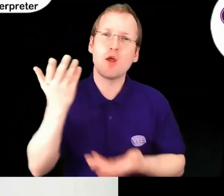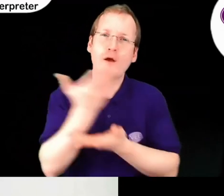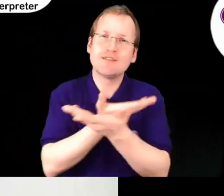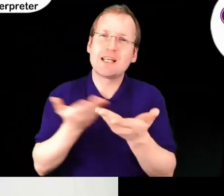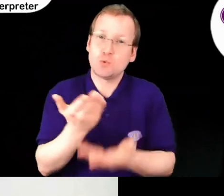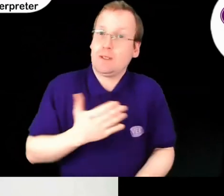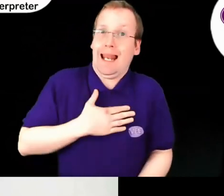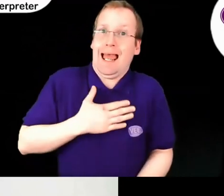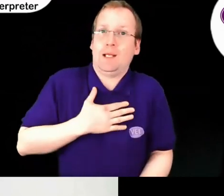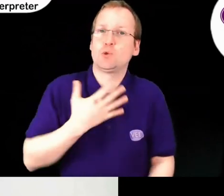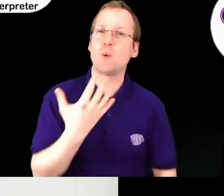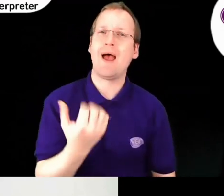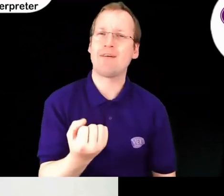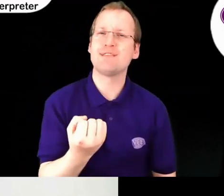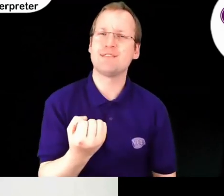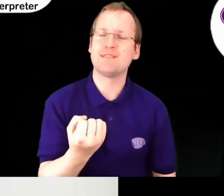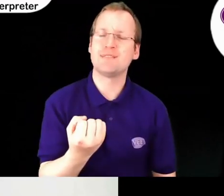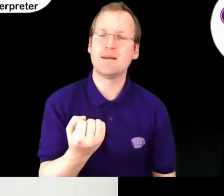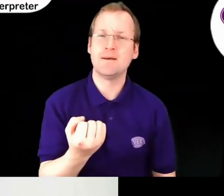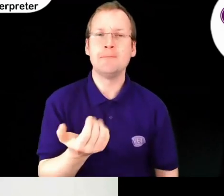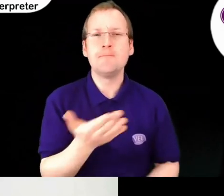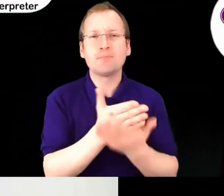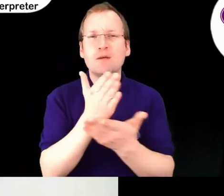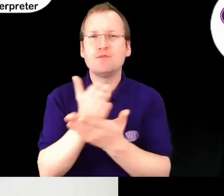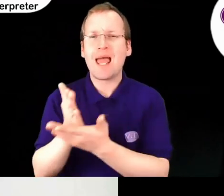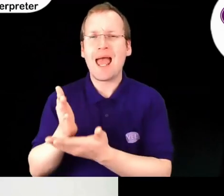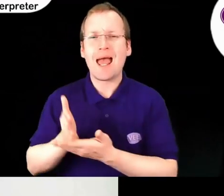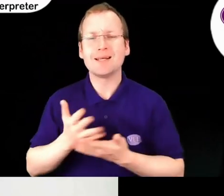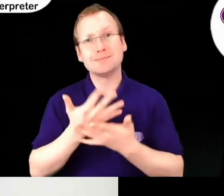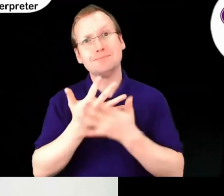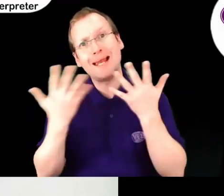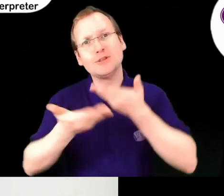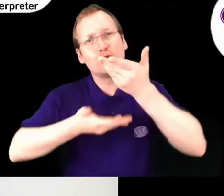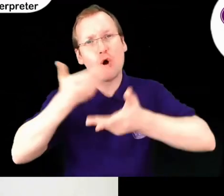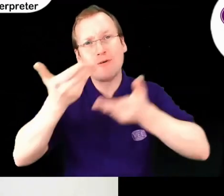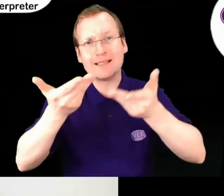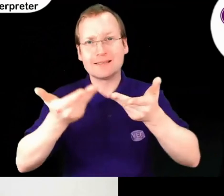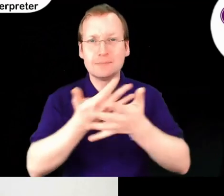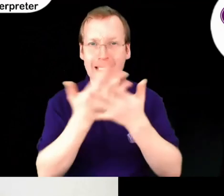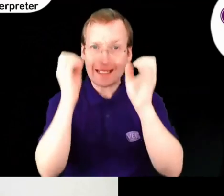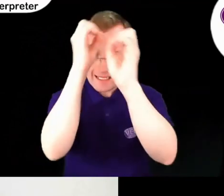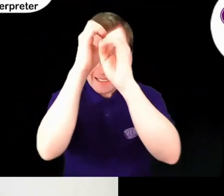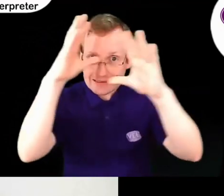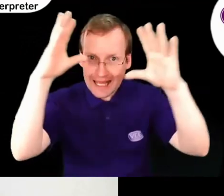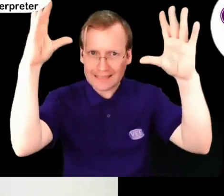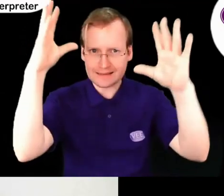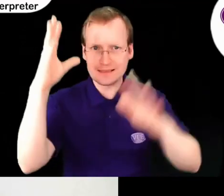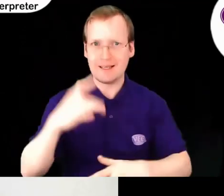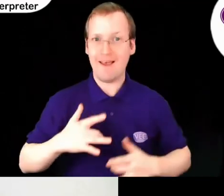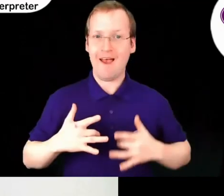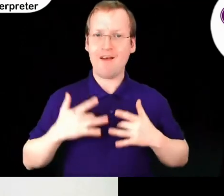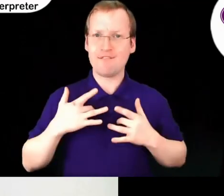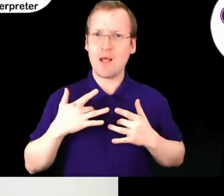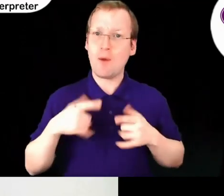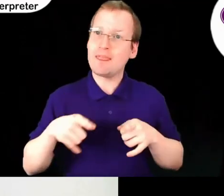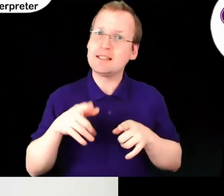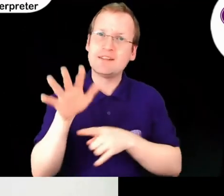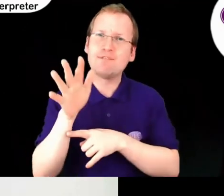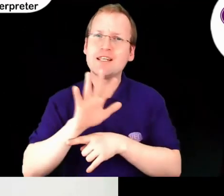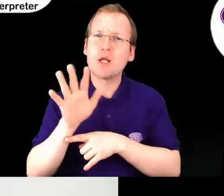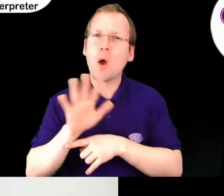have. It's fantastic. You've shared with us so many stories and insights, and I suspect when this video